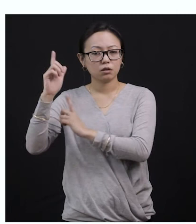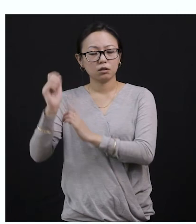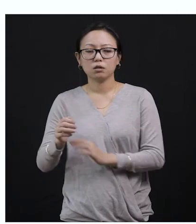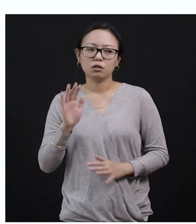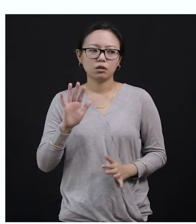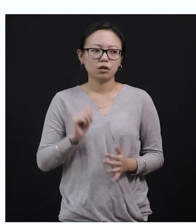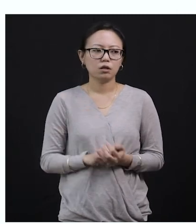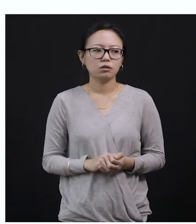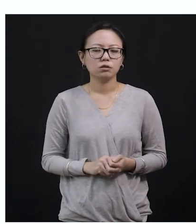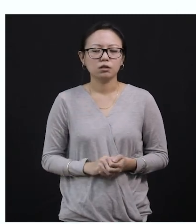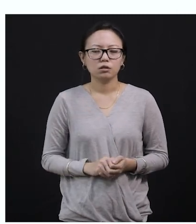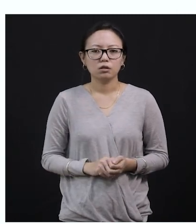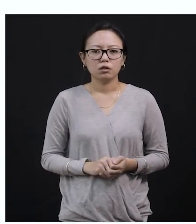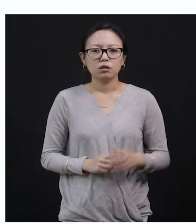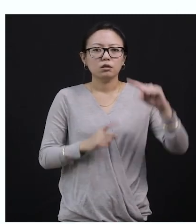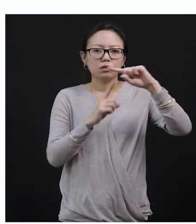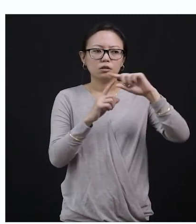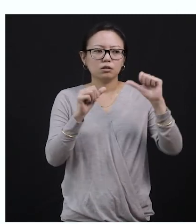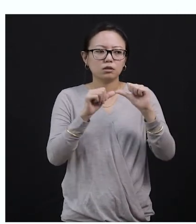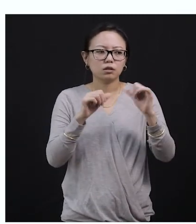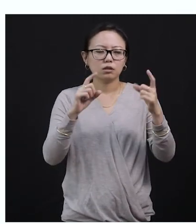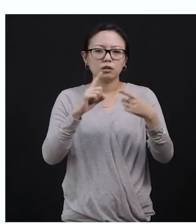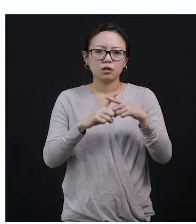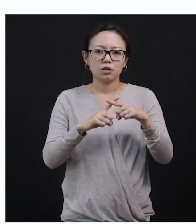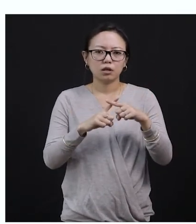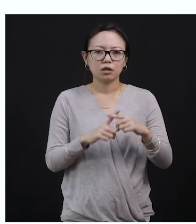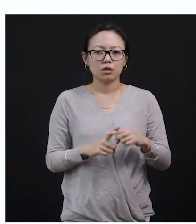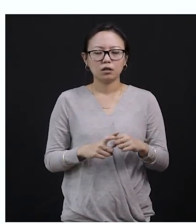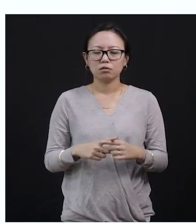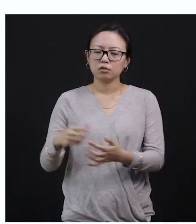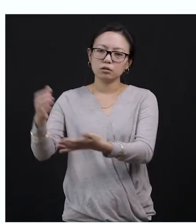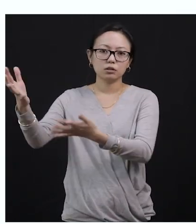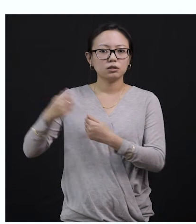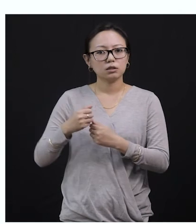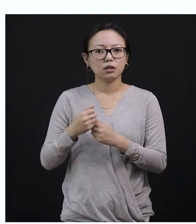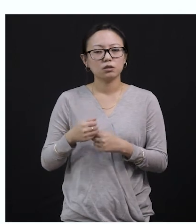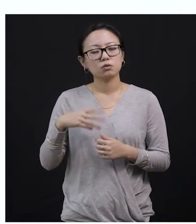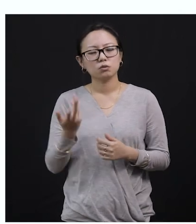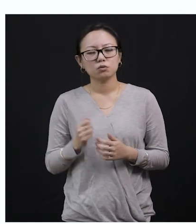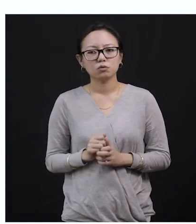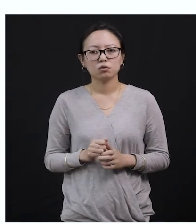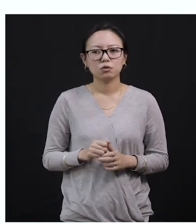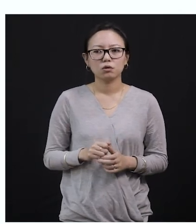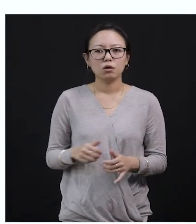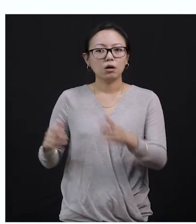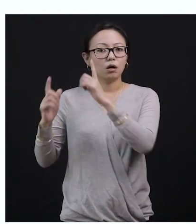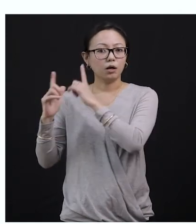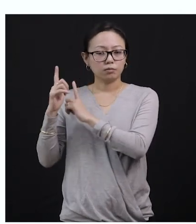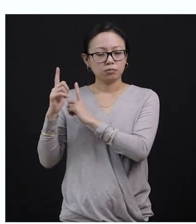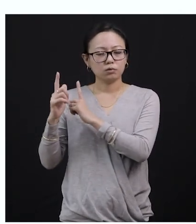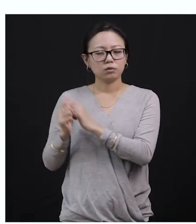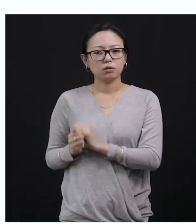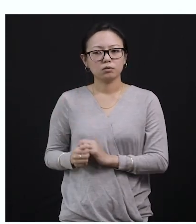from the people, so it could be transformed as a salary for the other jobs who were working for the king,